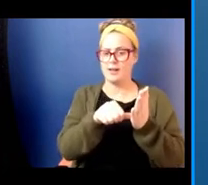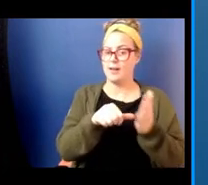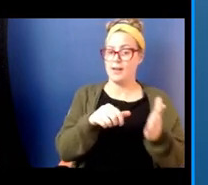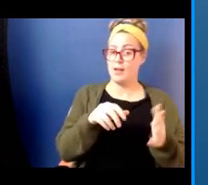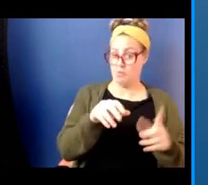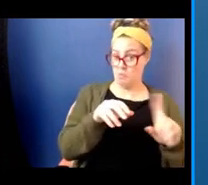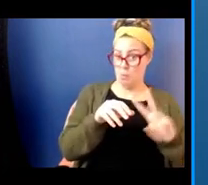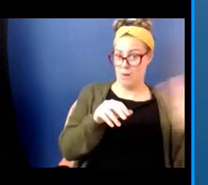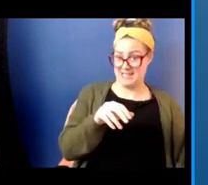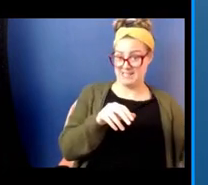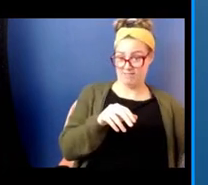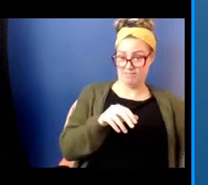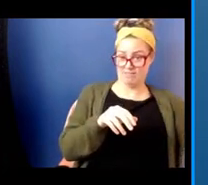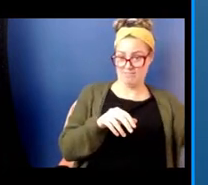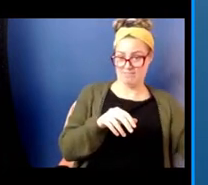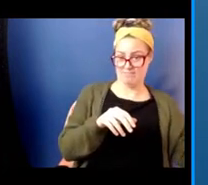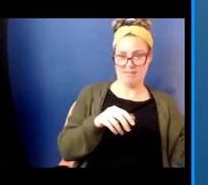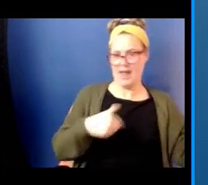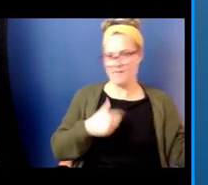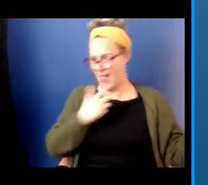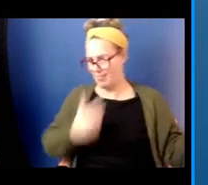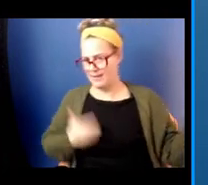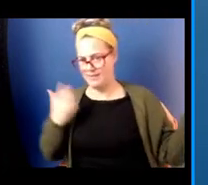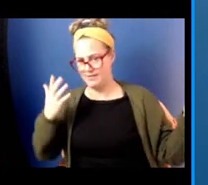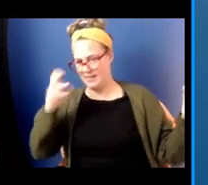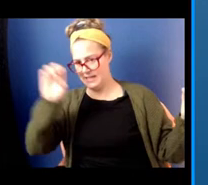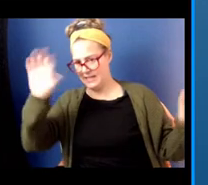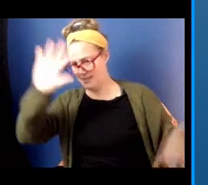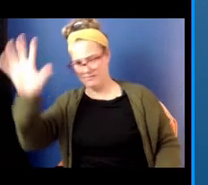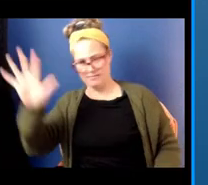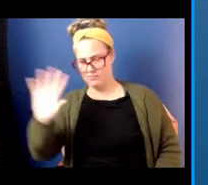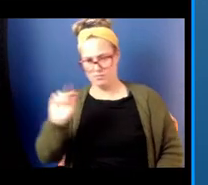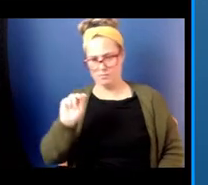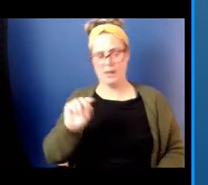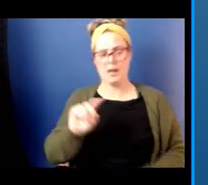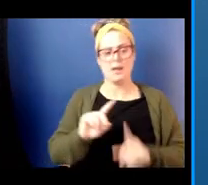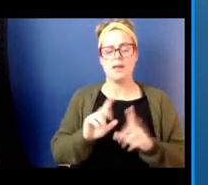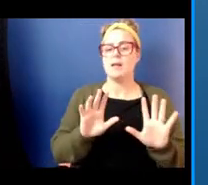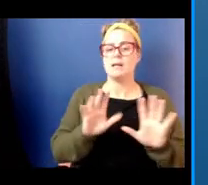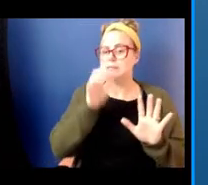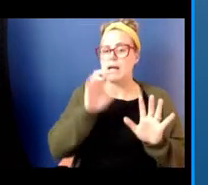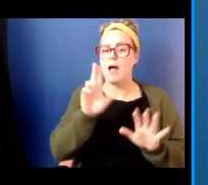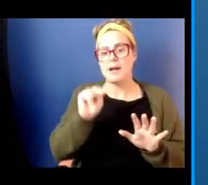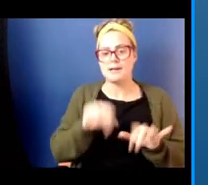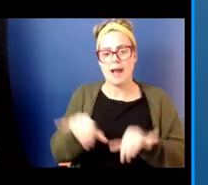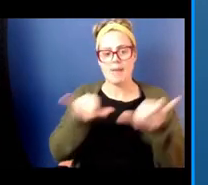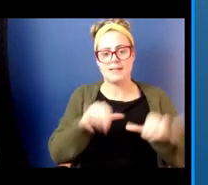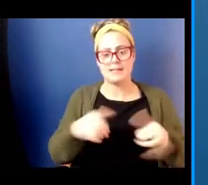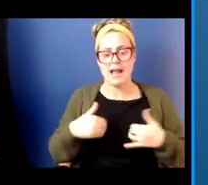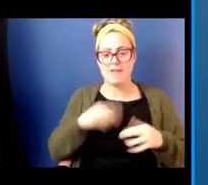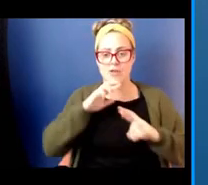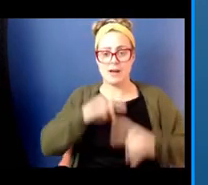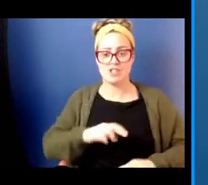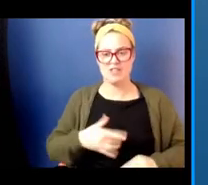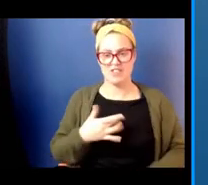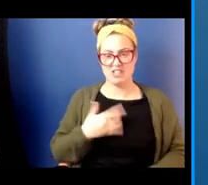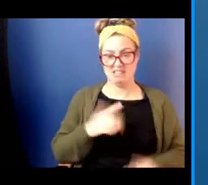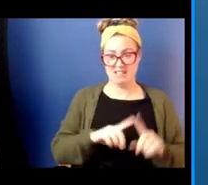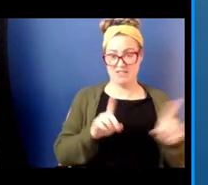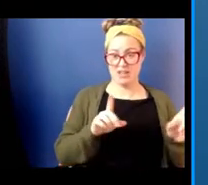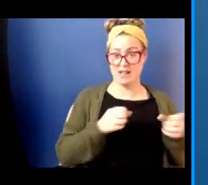here it's not uncommon to have the reaction that things feel different on the street than they do inside the Beltway